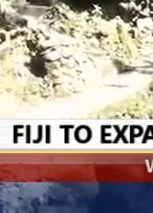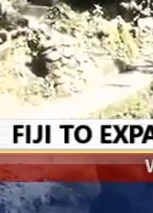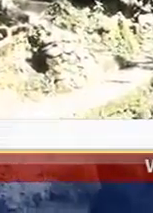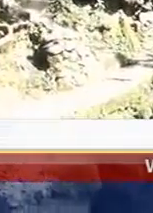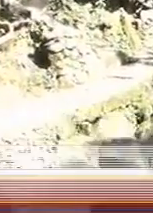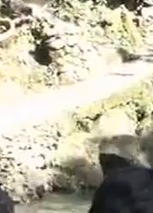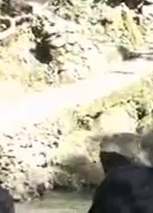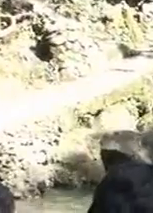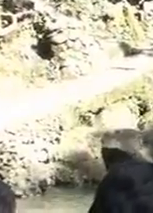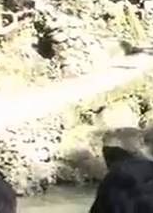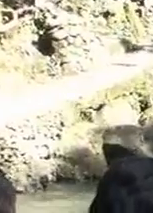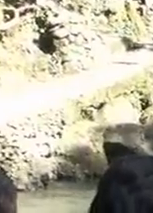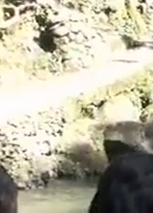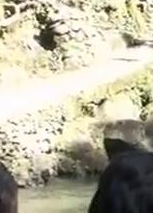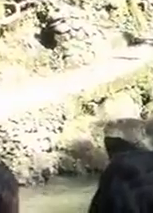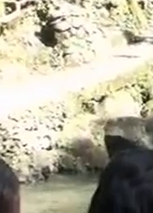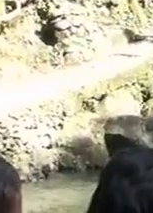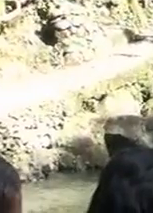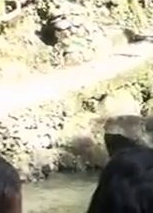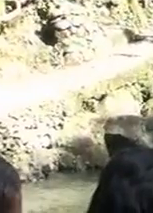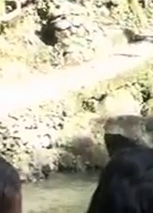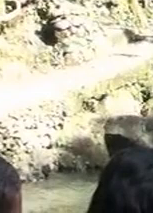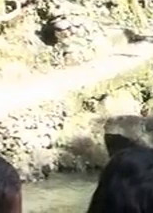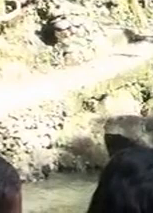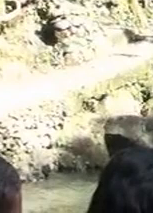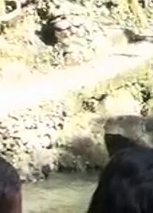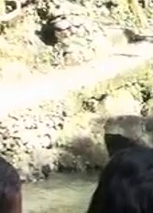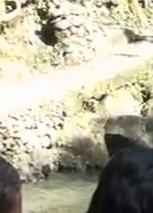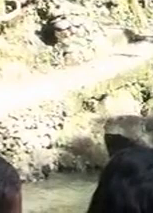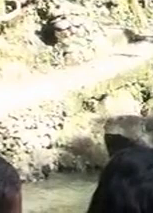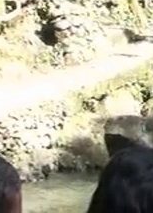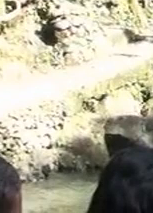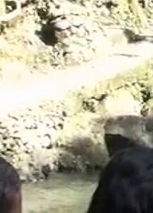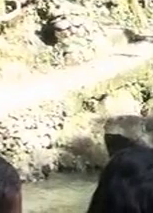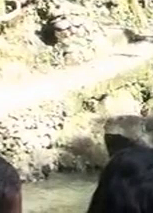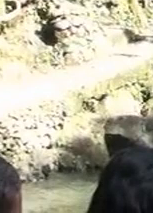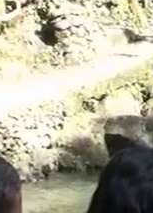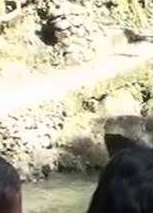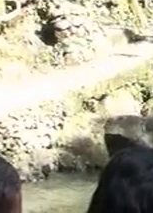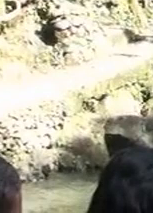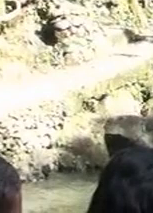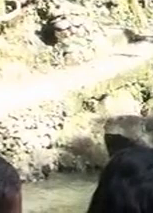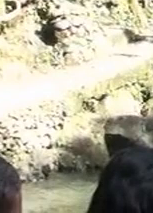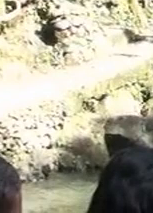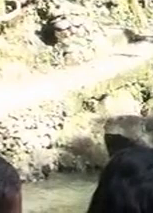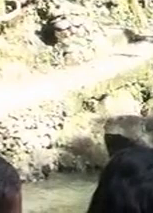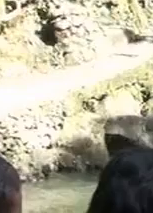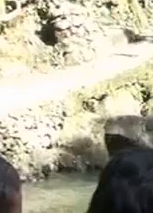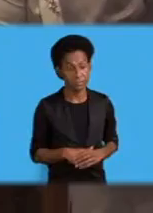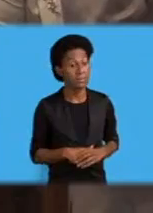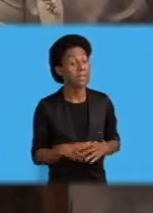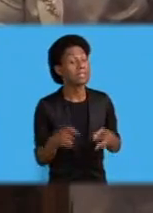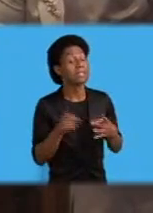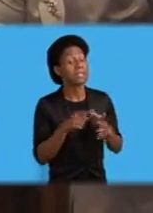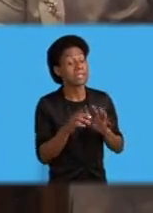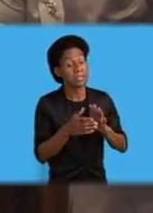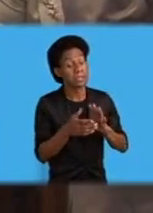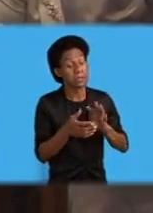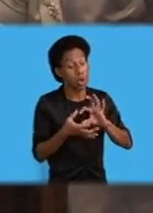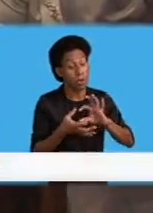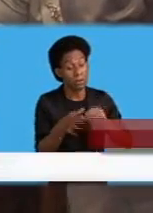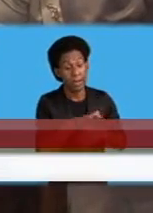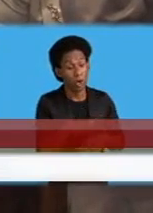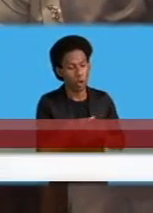of forests and continue by saying the ministry is mindful on the importance of development of proper land use planning guidelines.